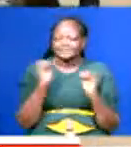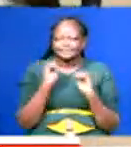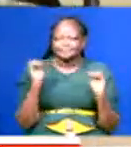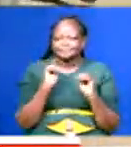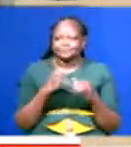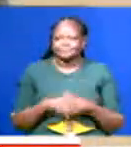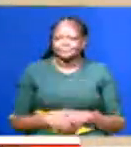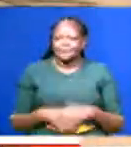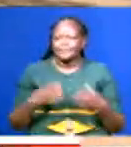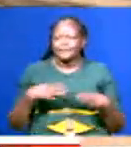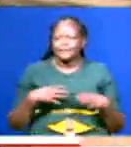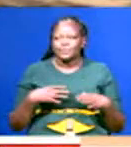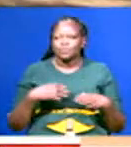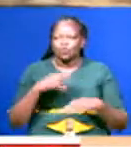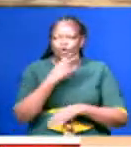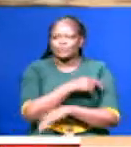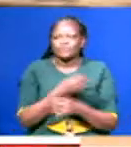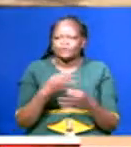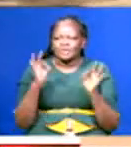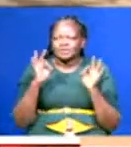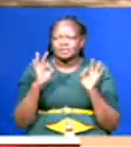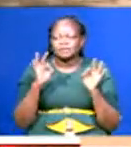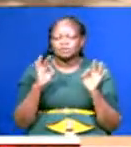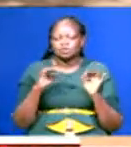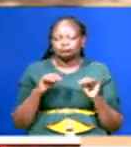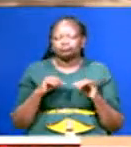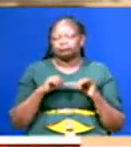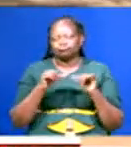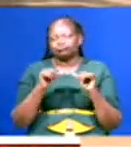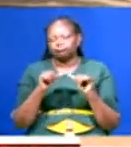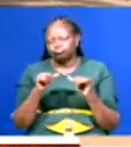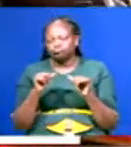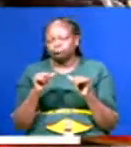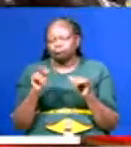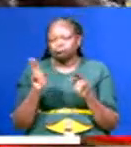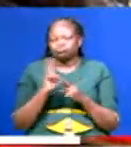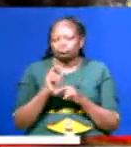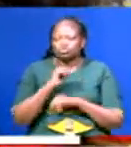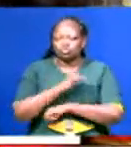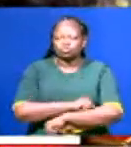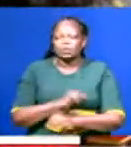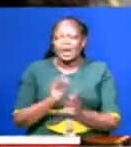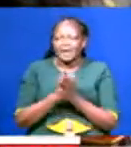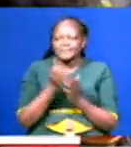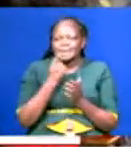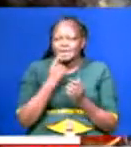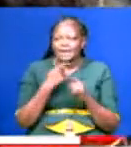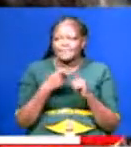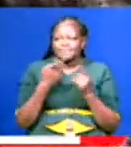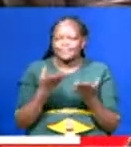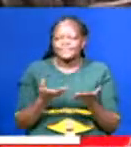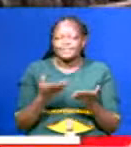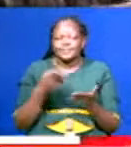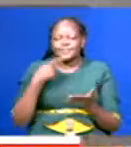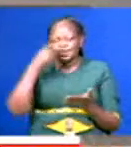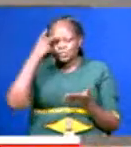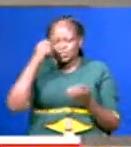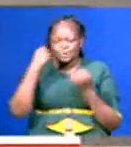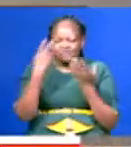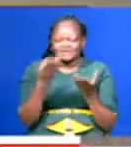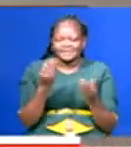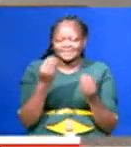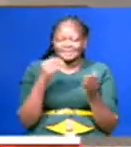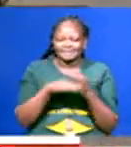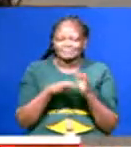were discharged are undergoing observation at the school and under medication. In the meantime, parents want to be given easy access to